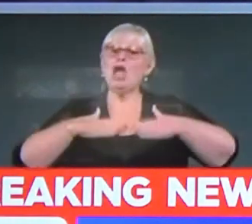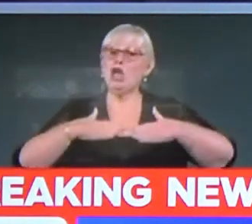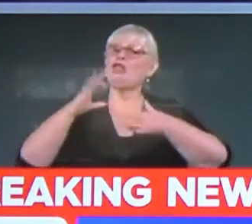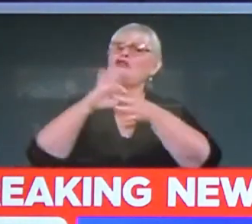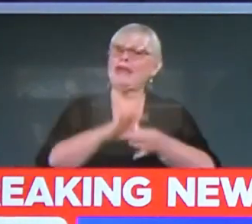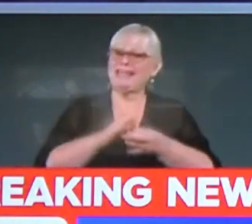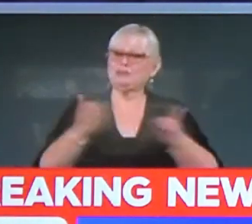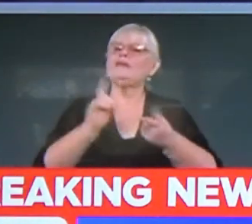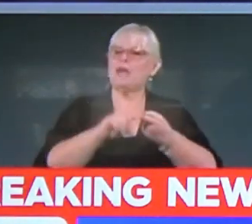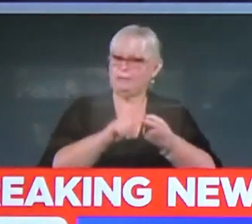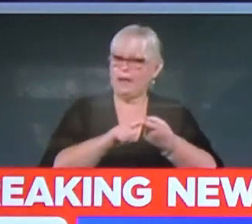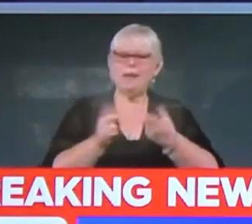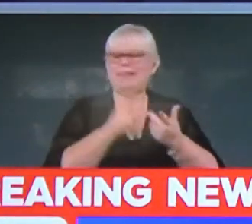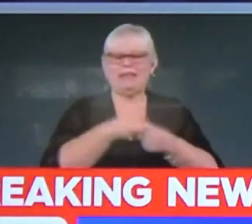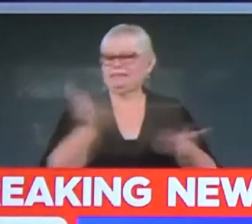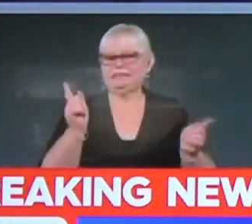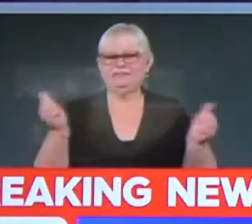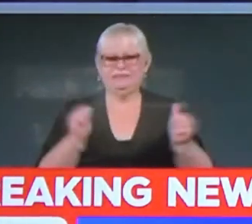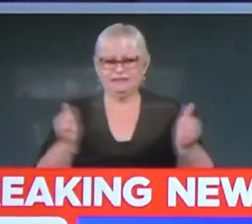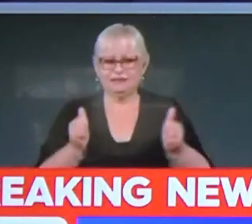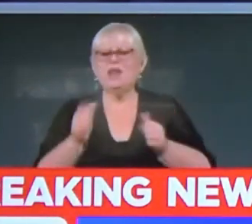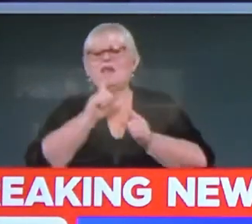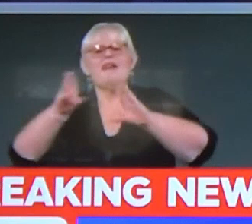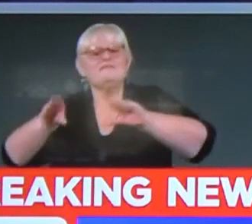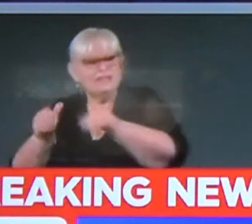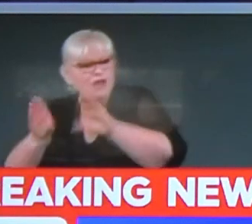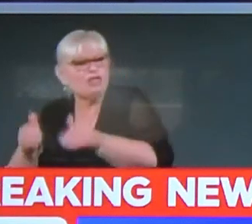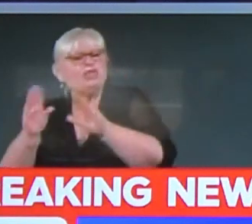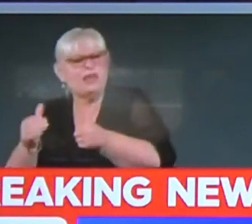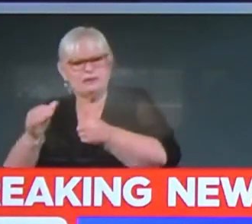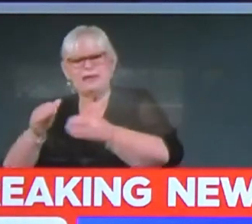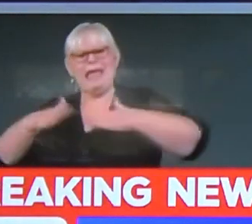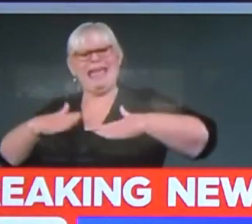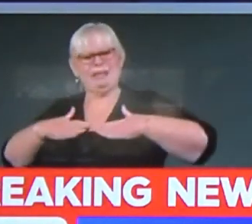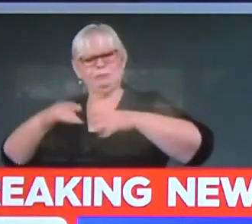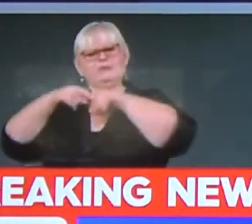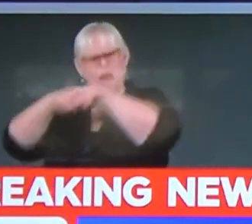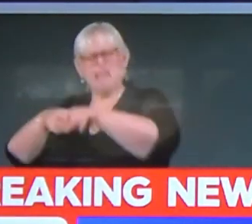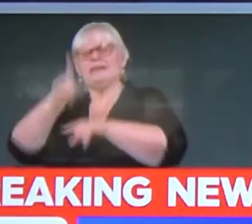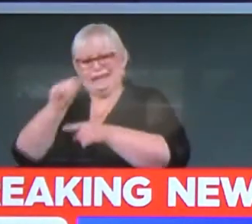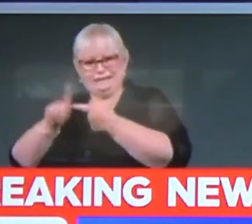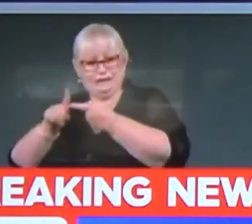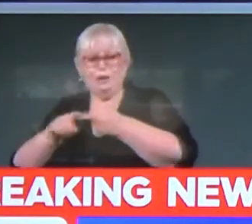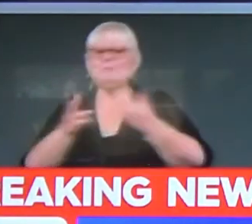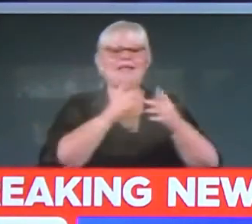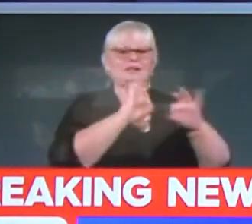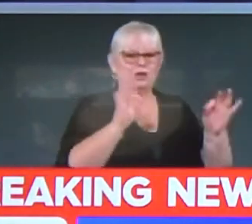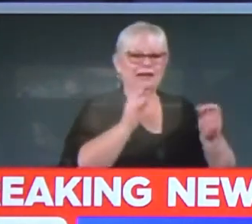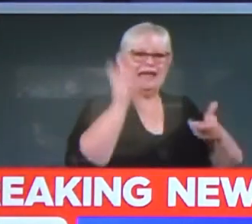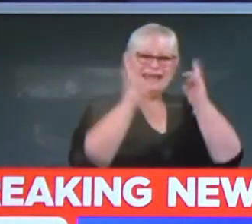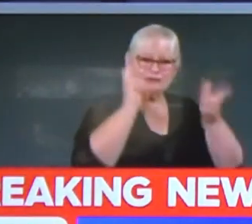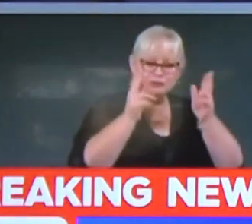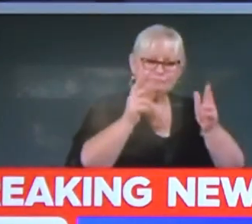health-related services in those areas, physiotherapists, things of that nature, health-related and allied health services. Hairdressers